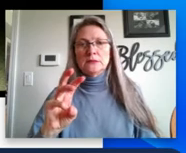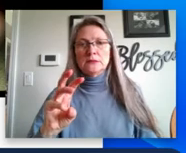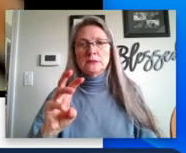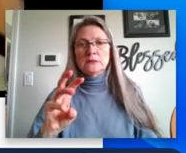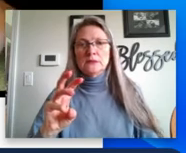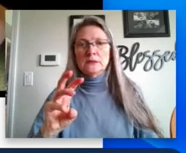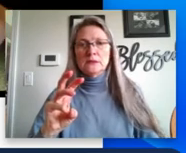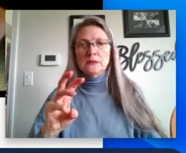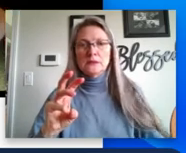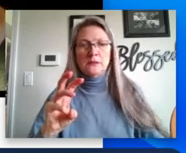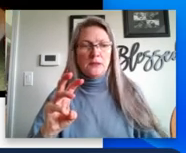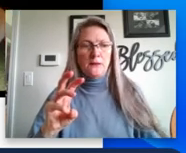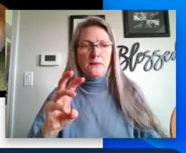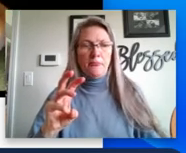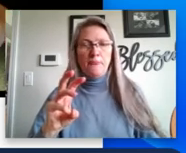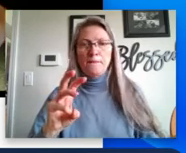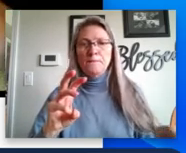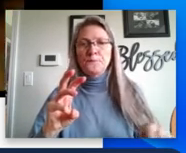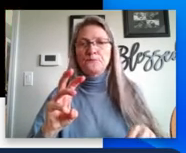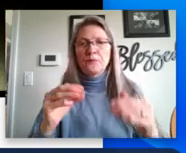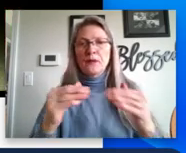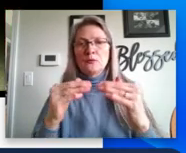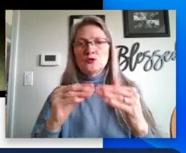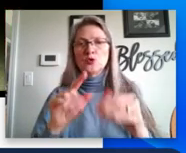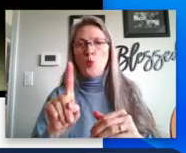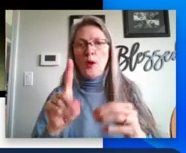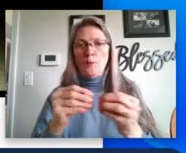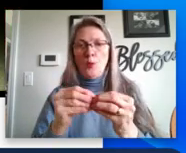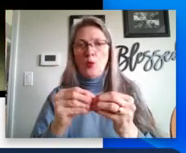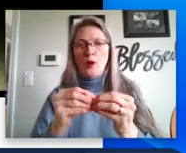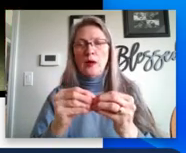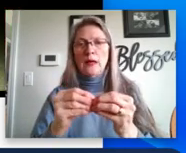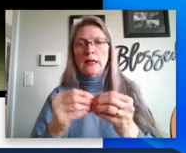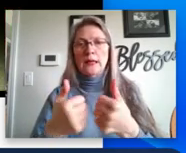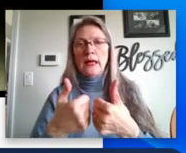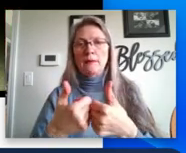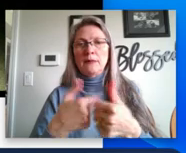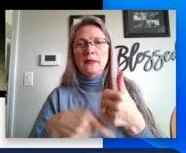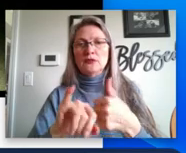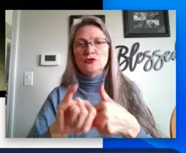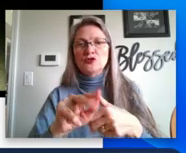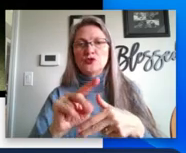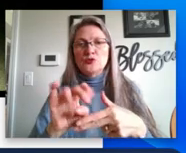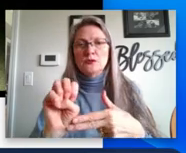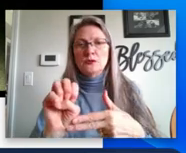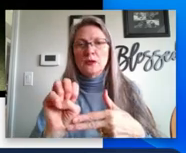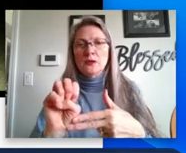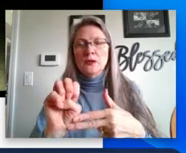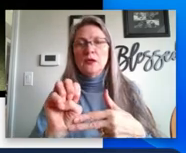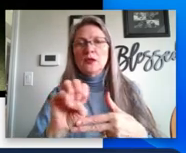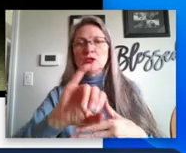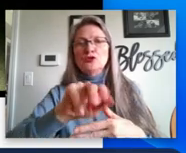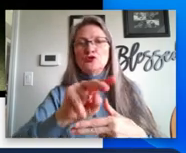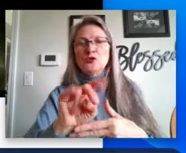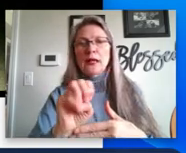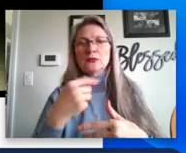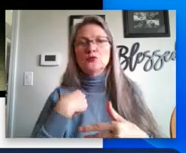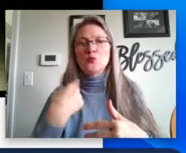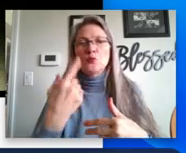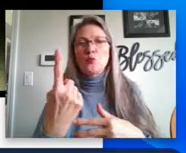6 from 7, meaning that there's 1 more game. So June has 1 more game than